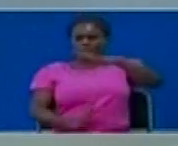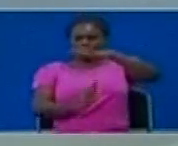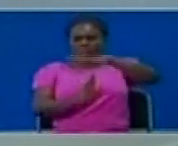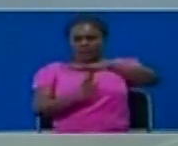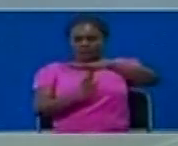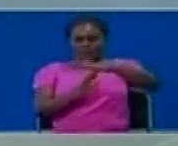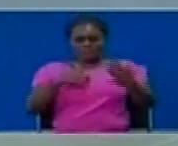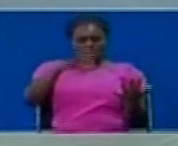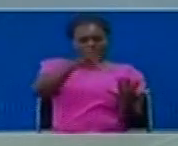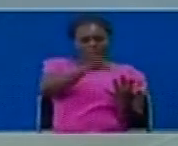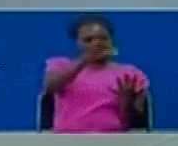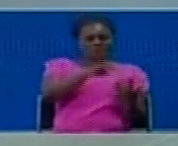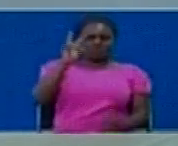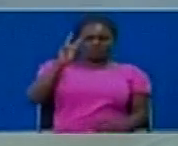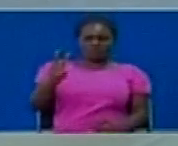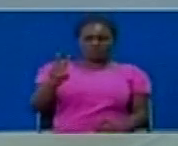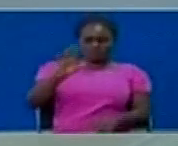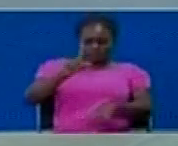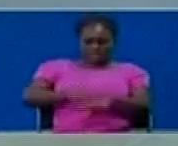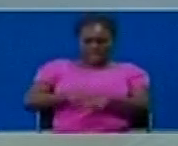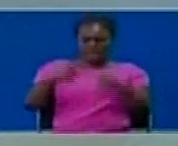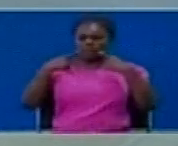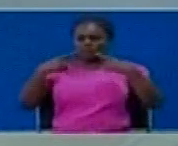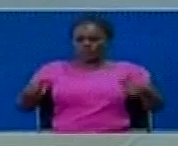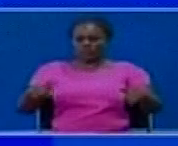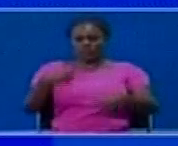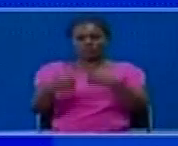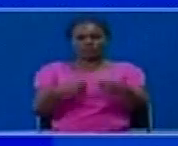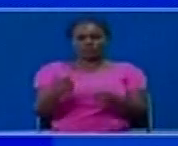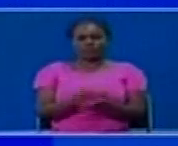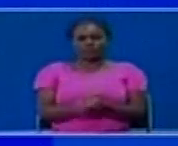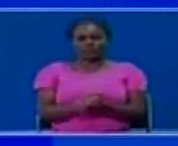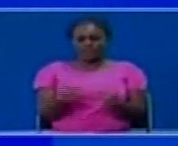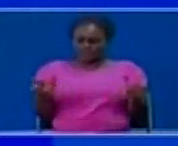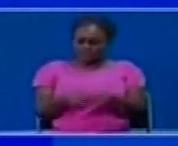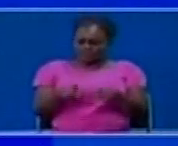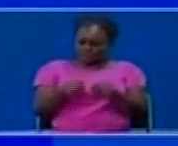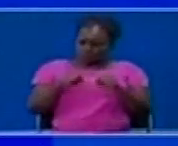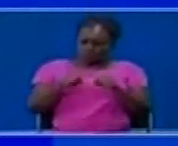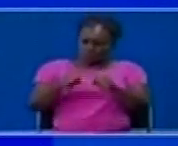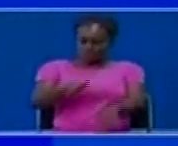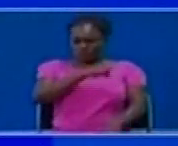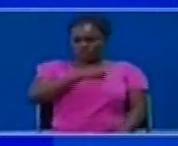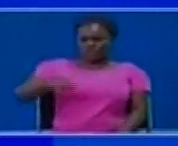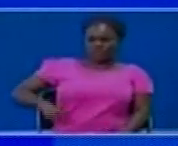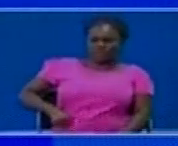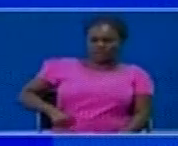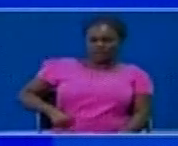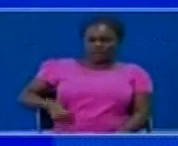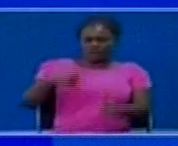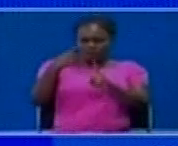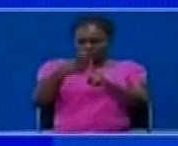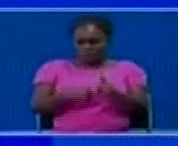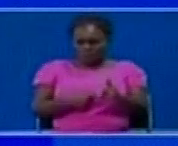will sample your views throughout this live newscast. Now, we still want to stay at the Senate. Now, right from